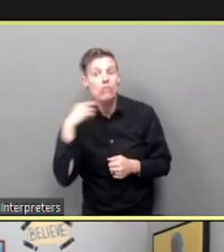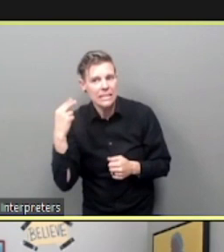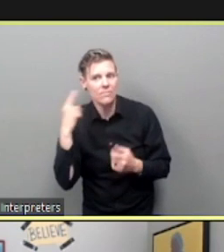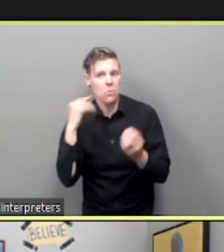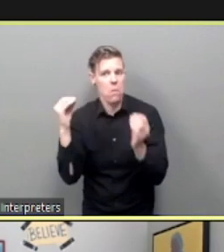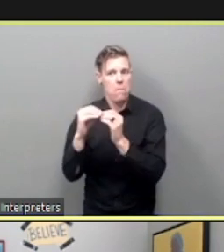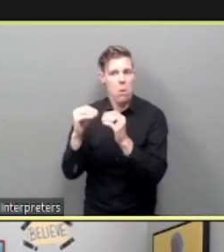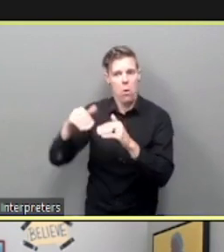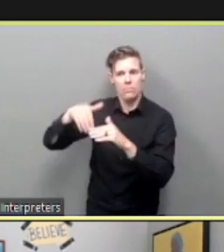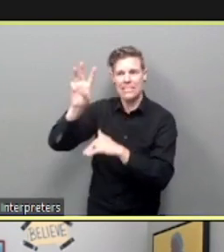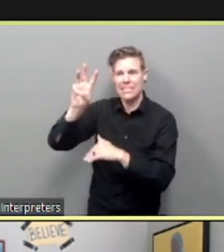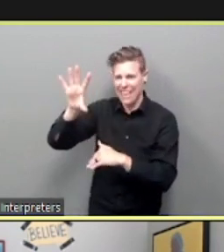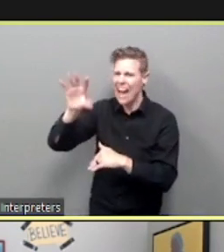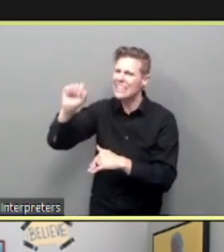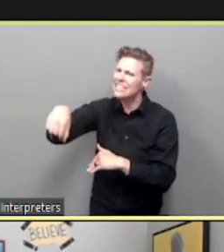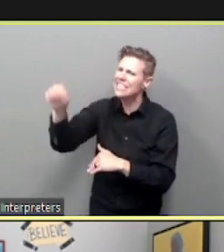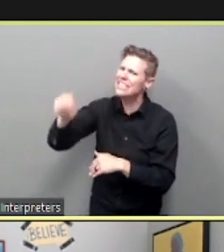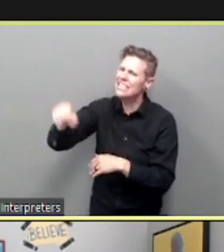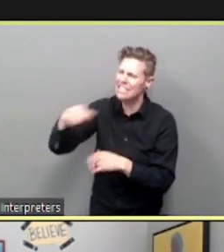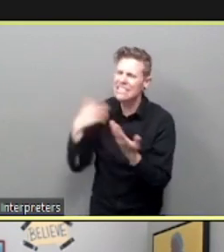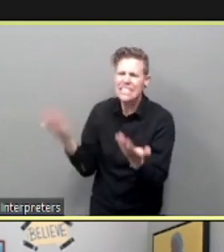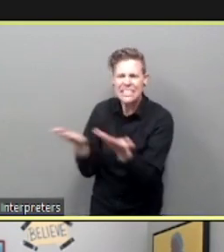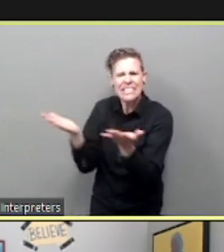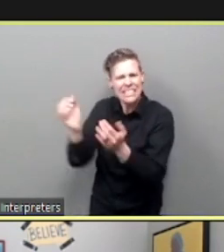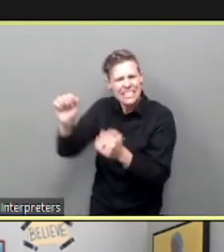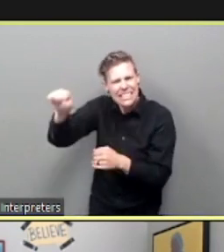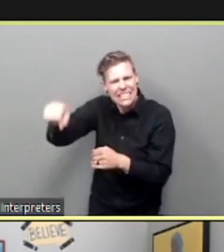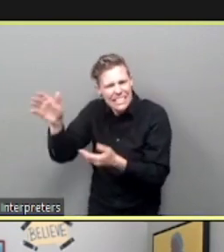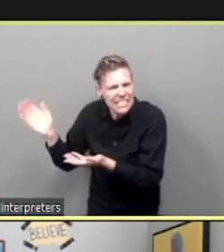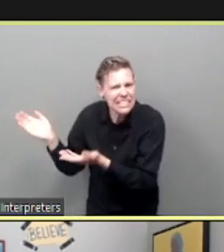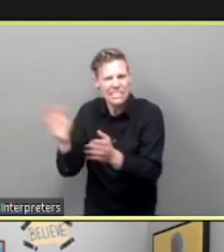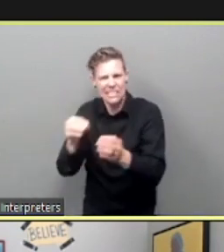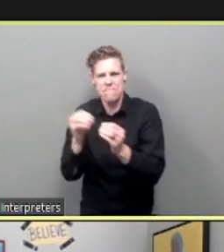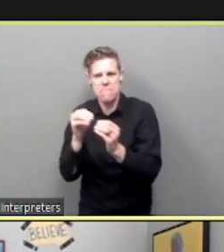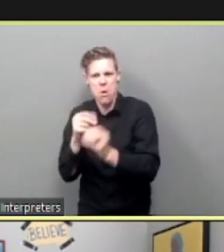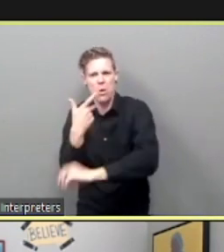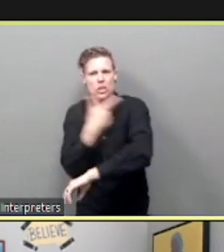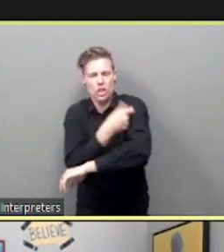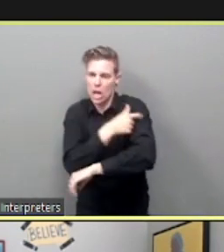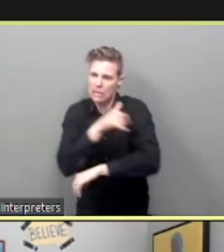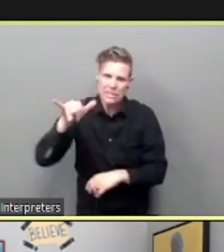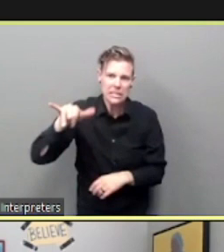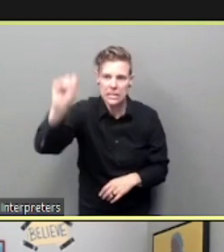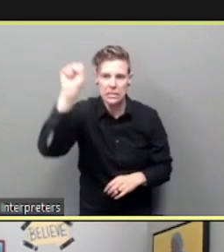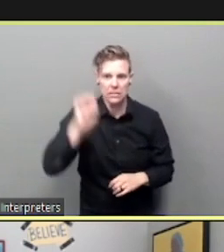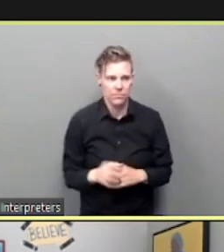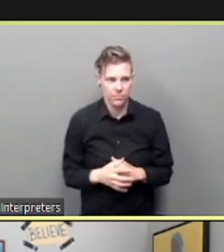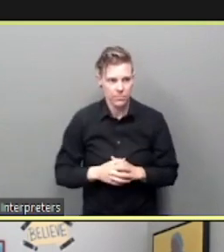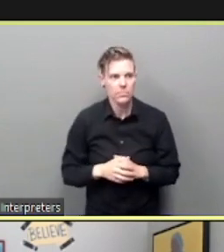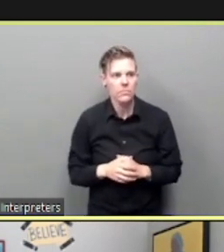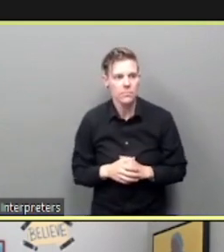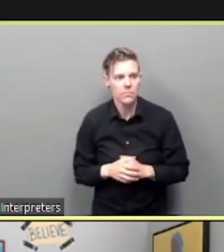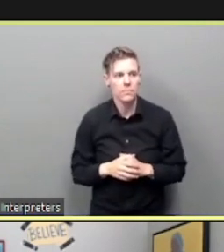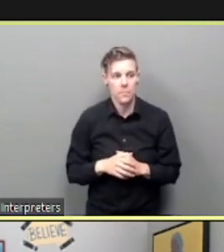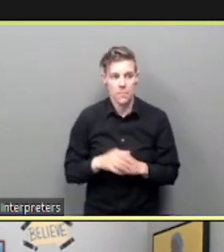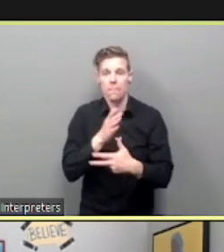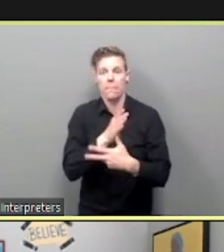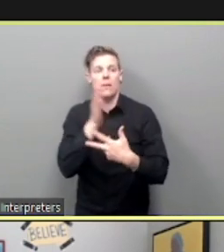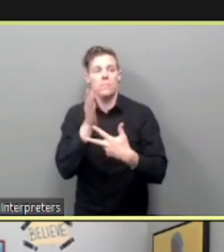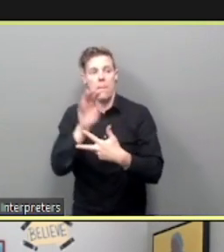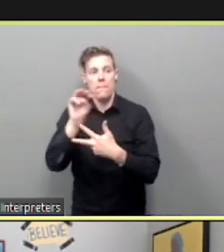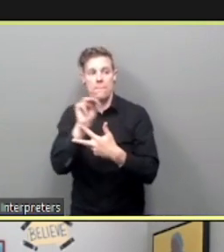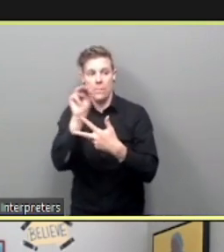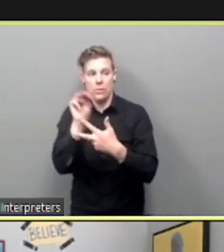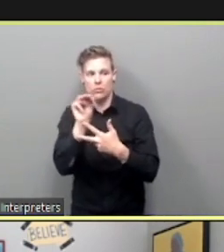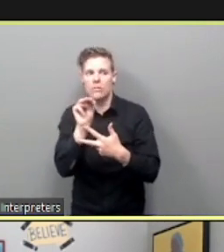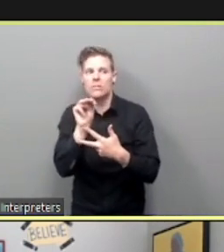really encouraging that group to really go get vaccinated. The Moderna boosters are half a dose, just so you